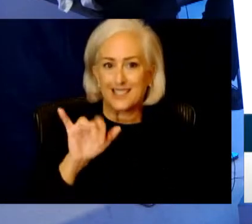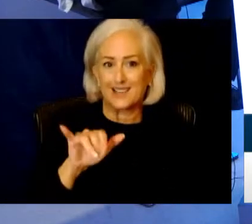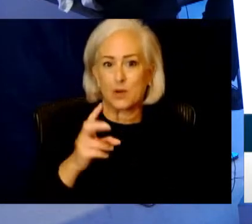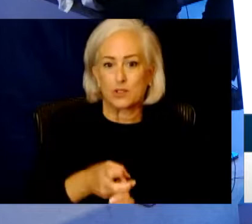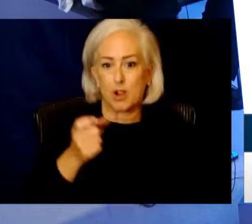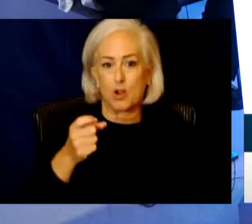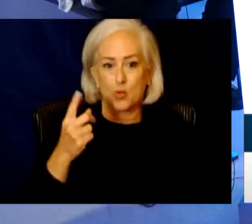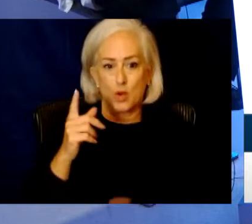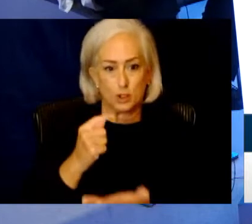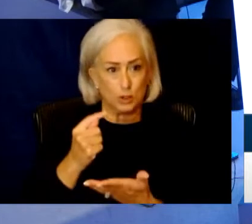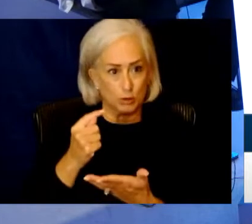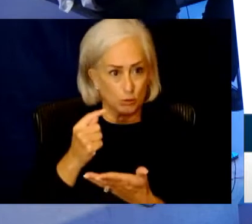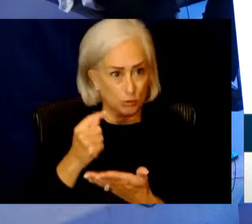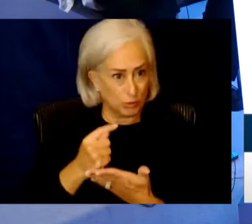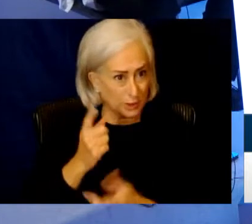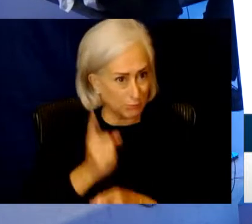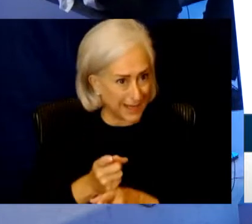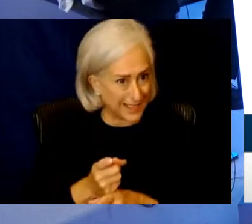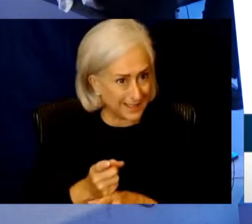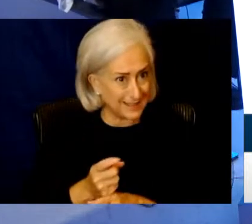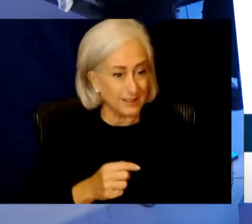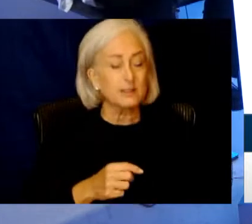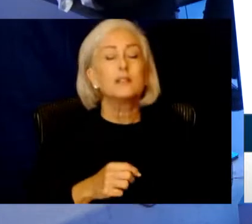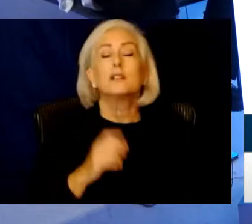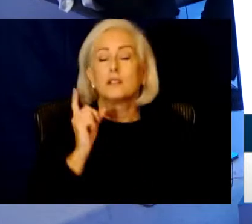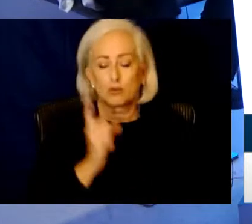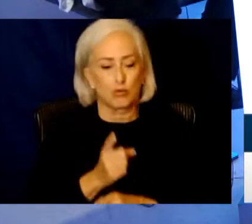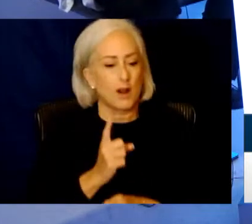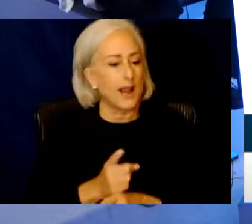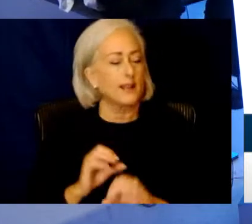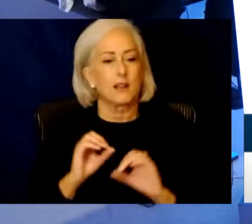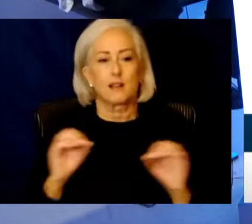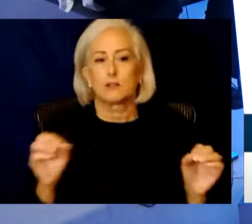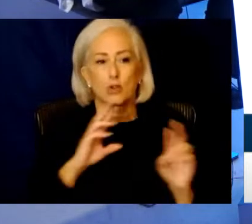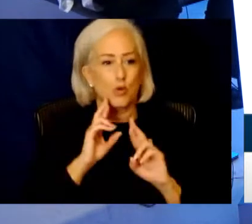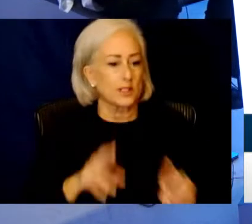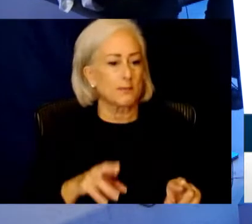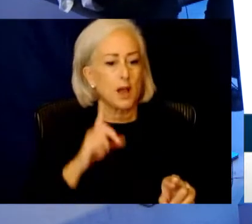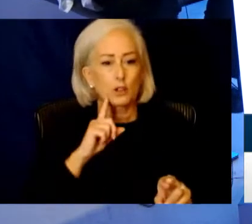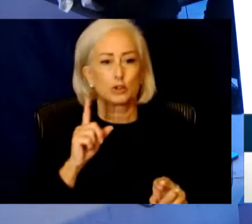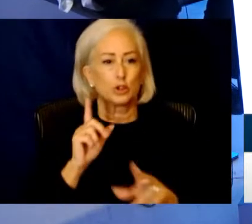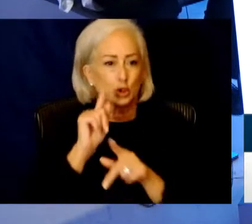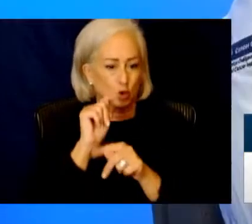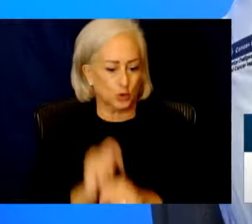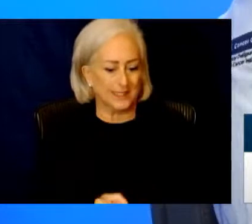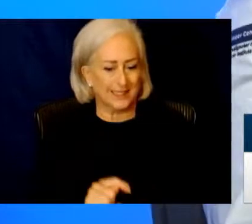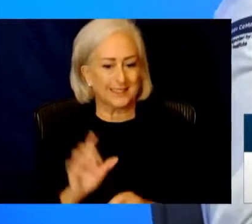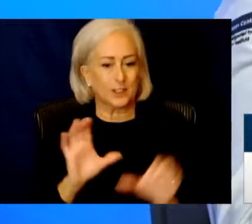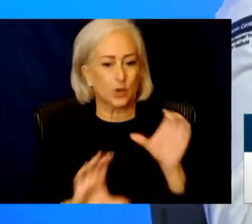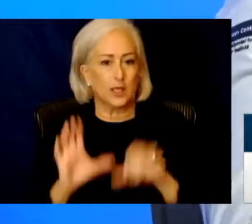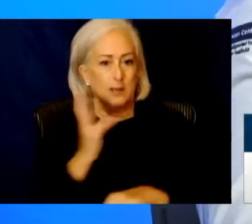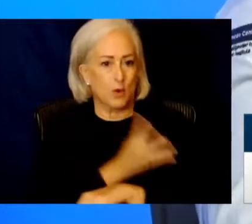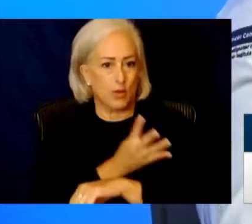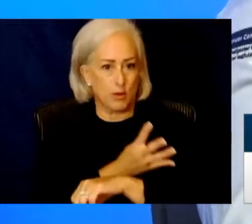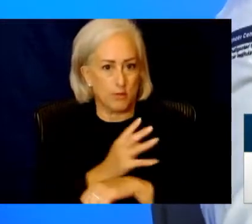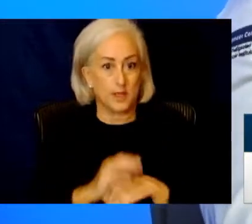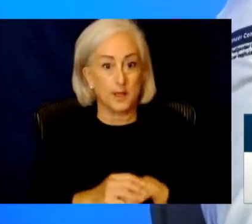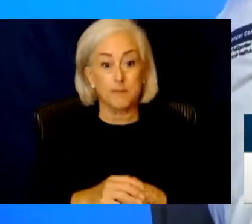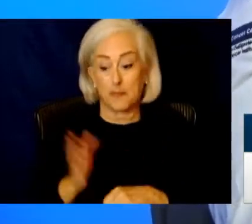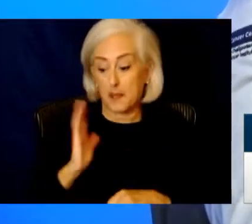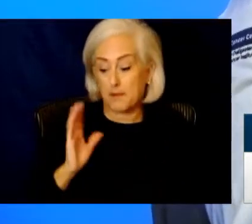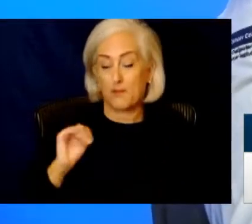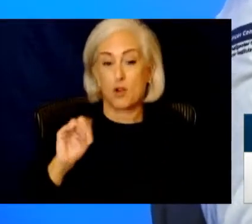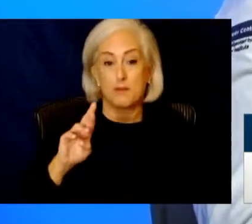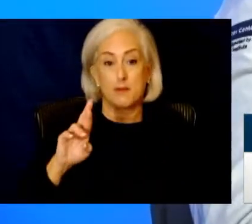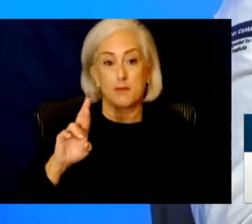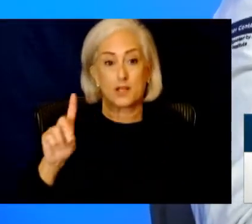understand it? Yes, they definitely don't respond very well to traditional chemotherapies. And when we did have MMRD